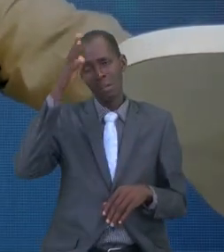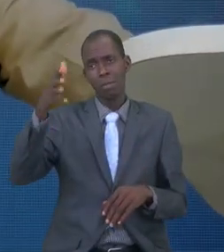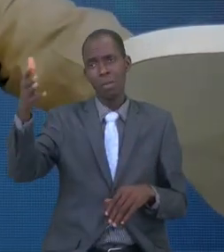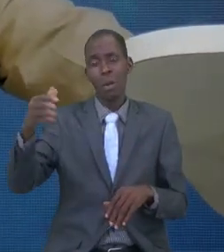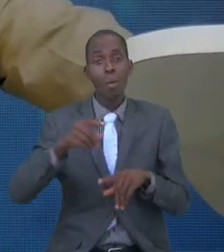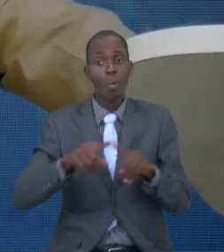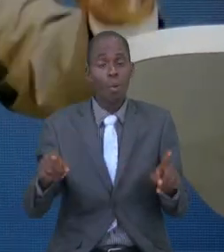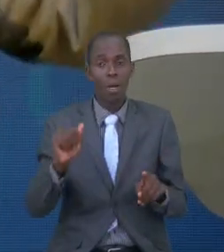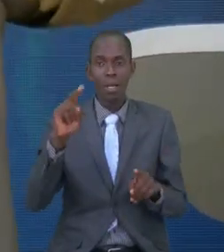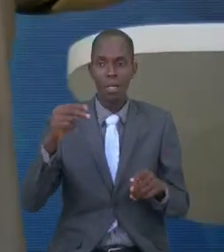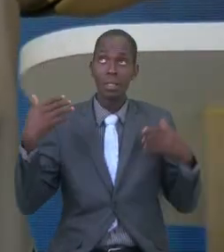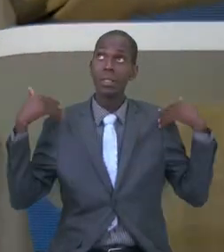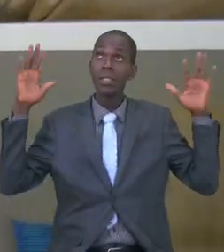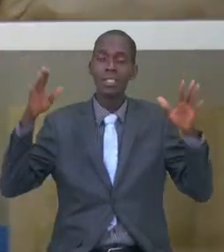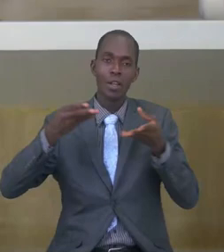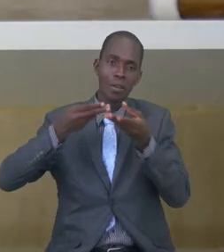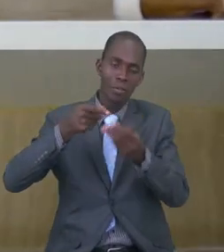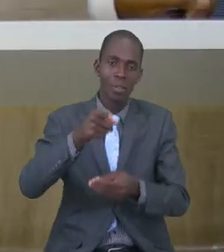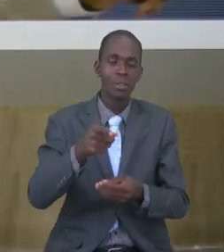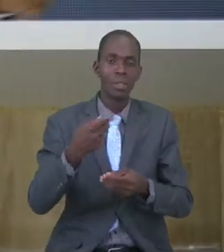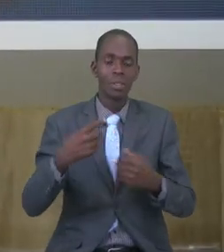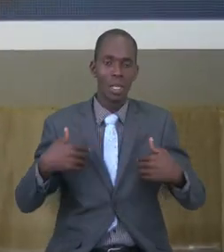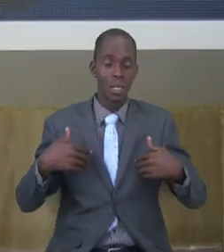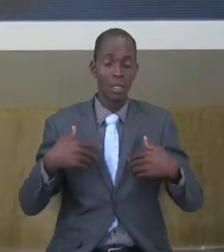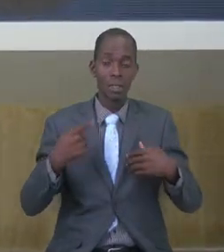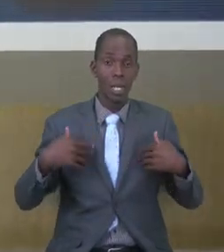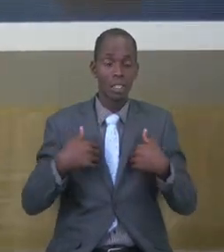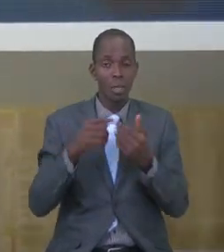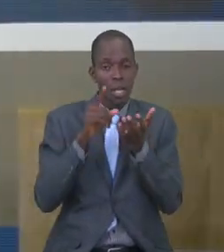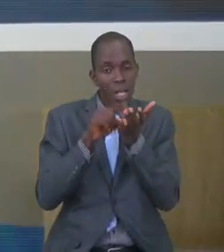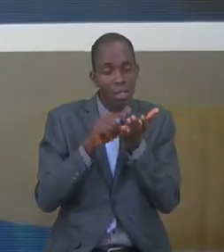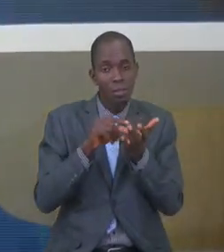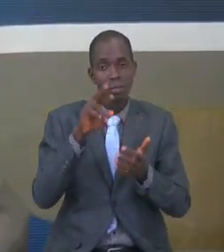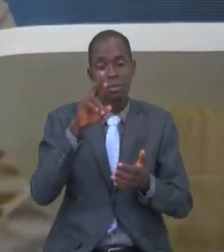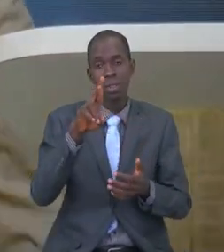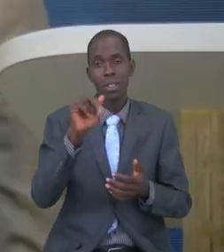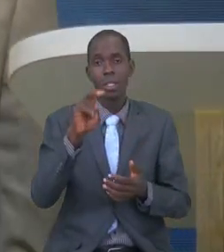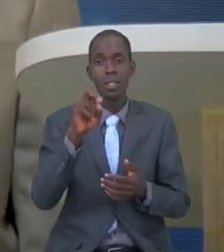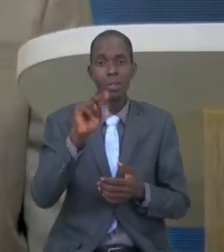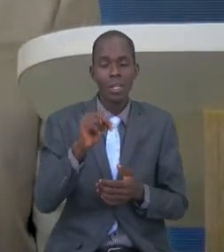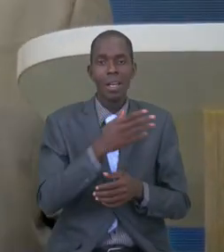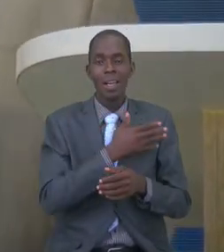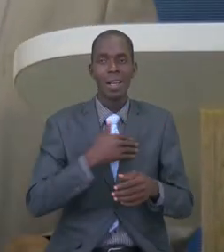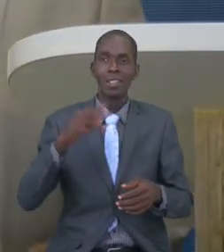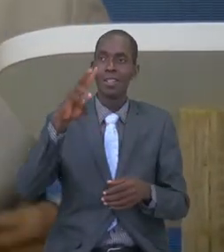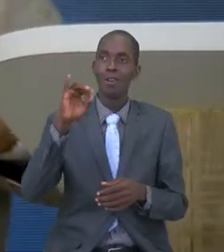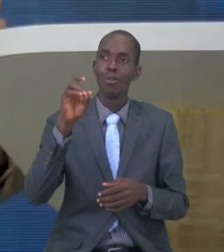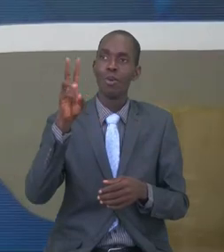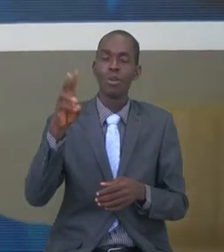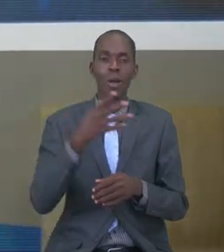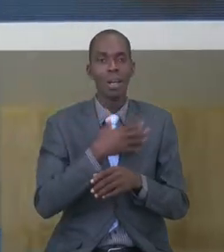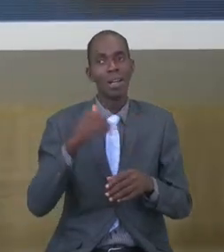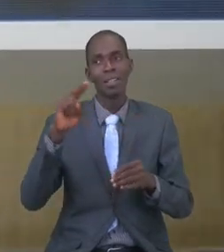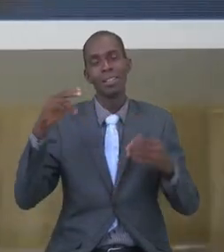him. A raven, a widow, an angel. From